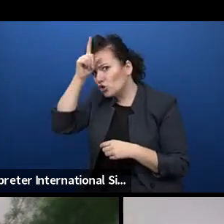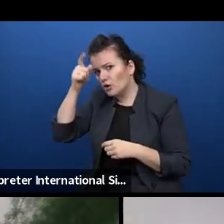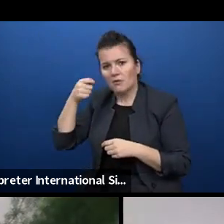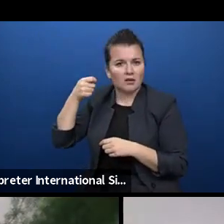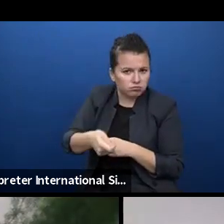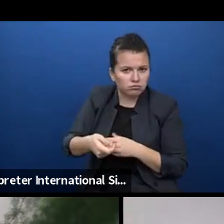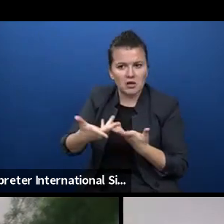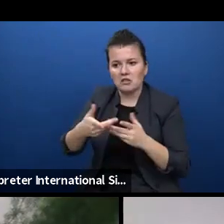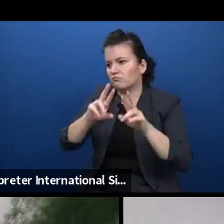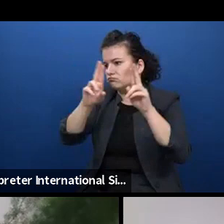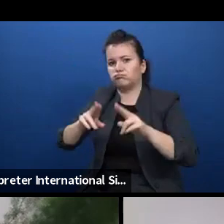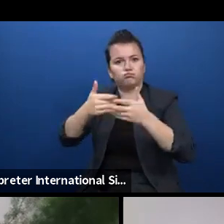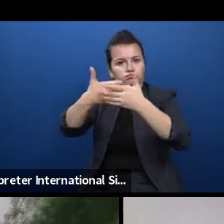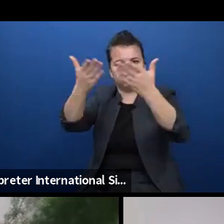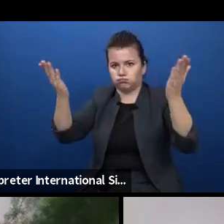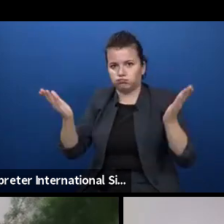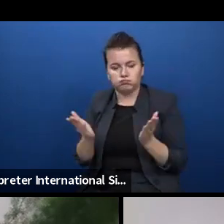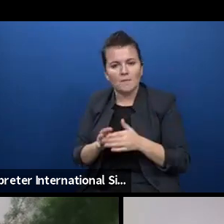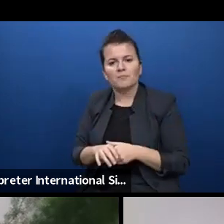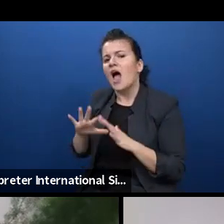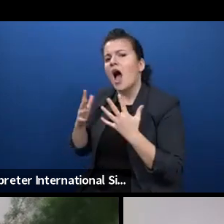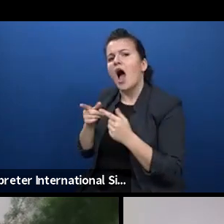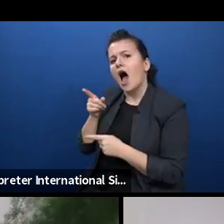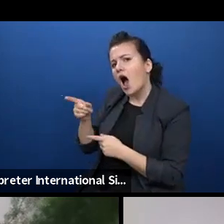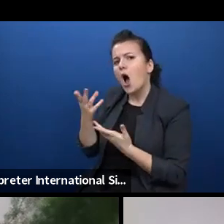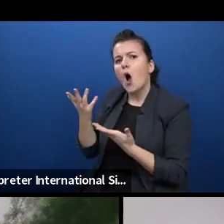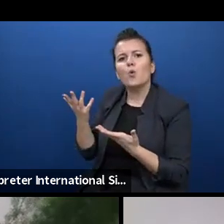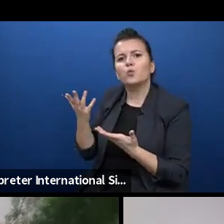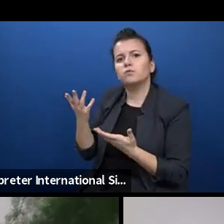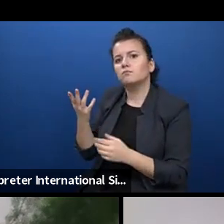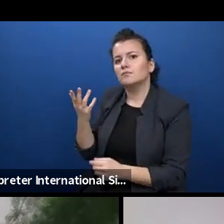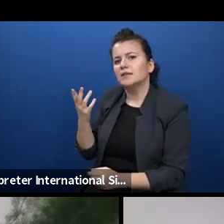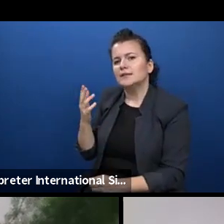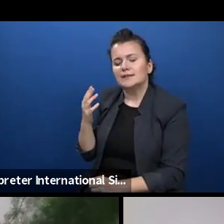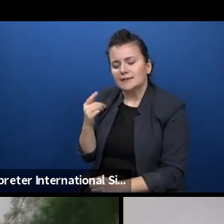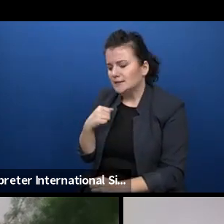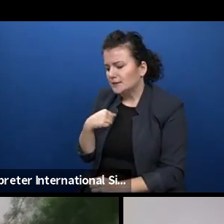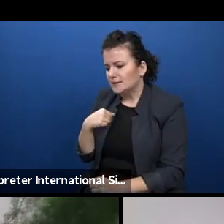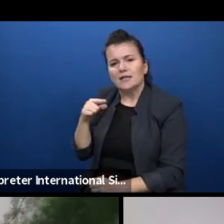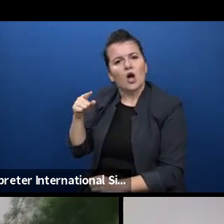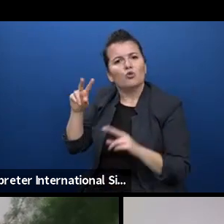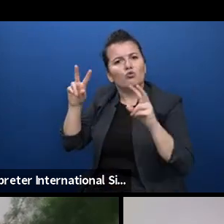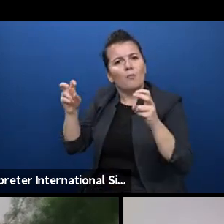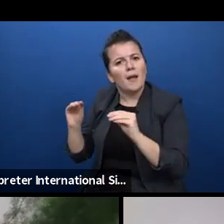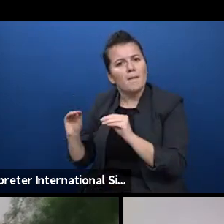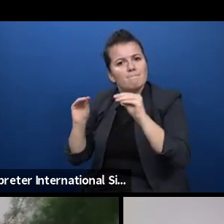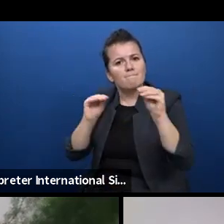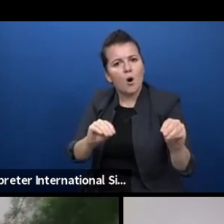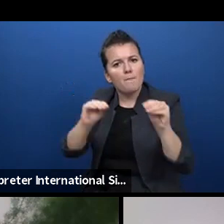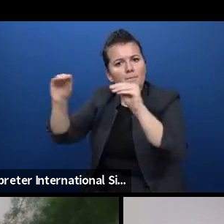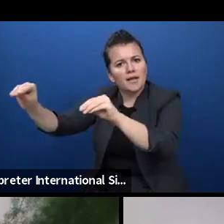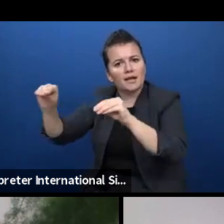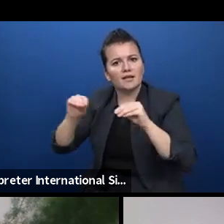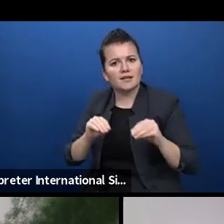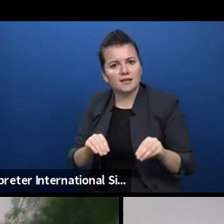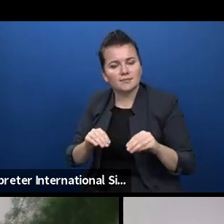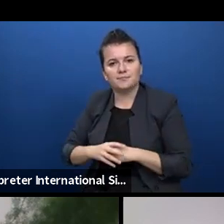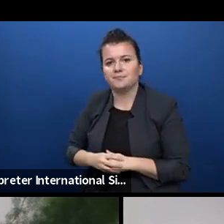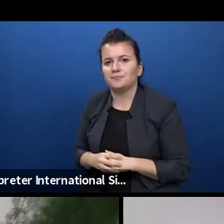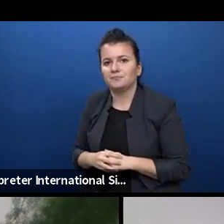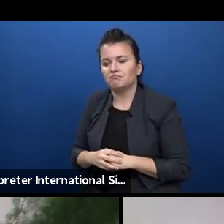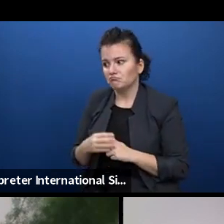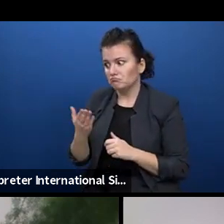How do you look to the questions about mobility since over the past